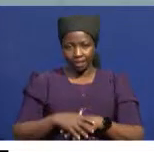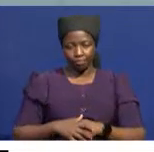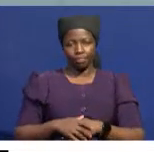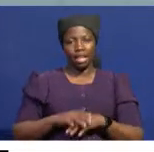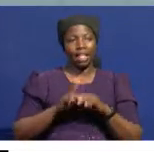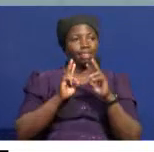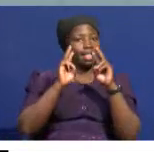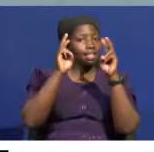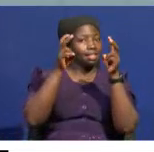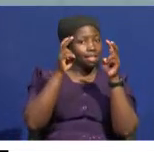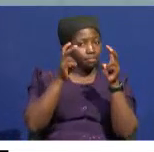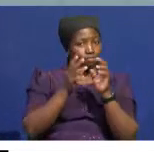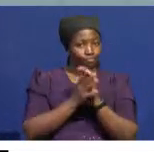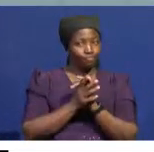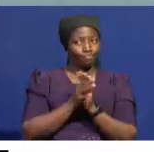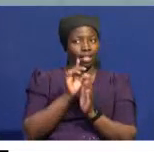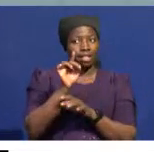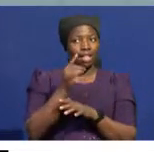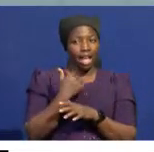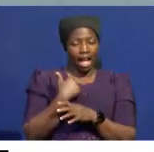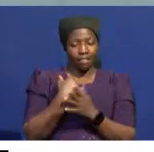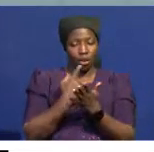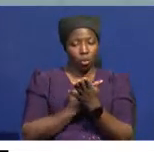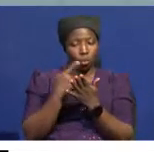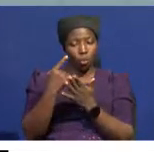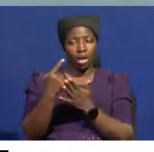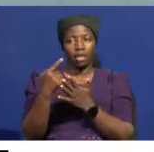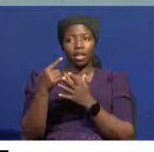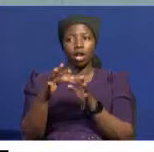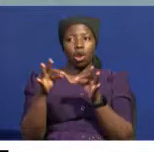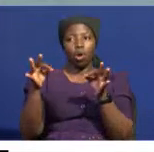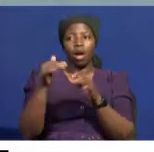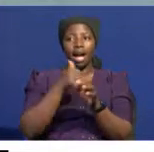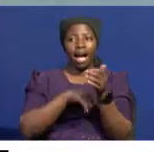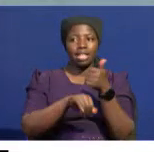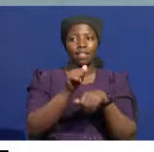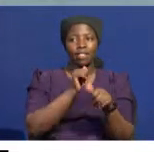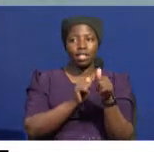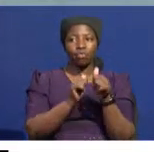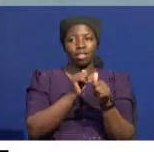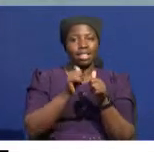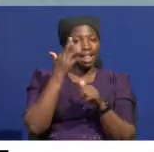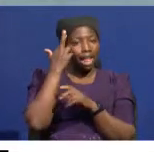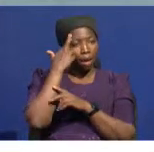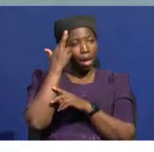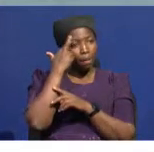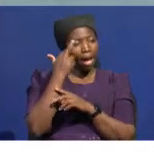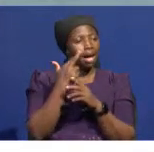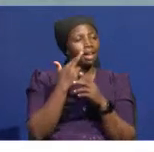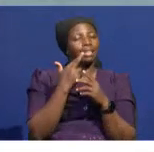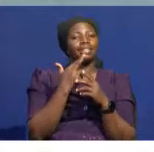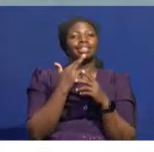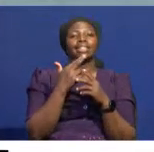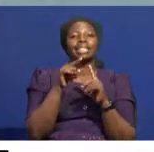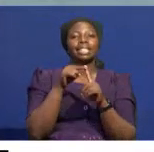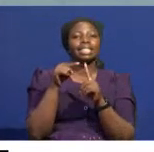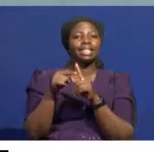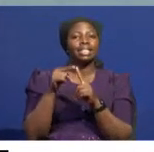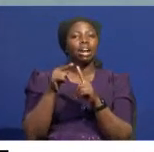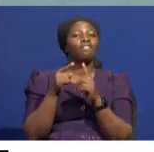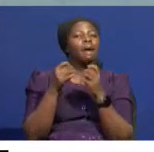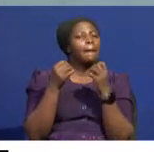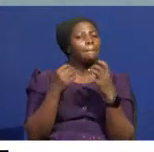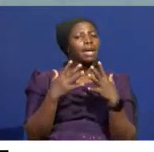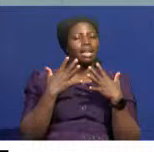a week-long of activities commemorating the genocide that claimed over a million lives in 100 days from the